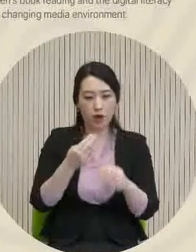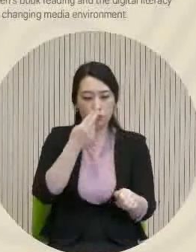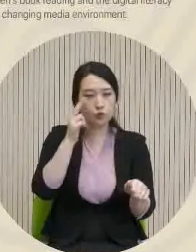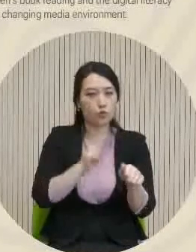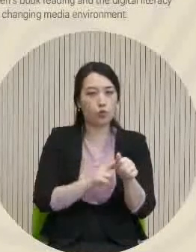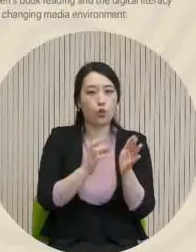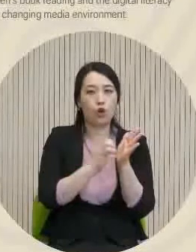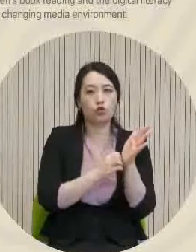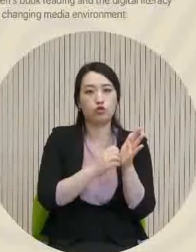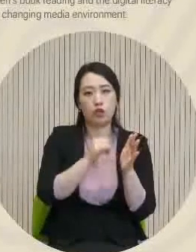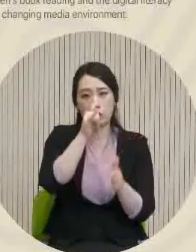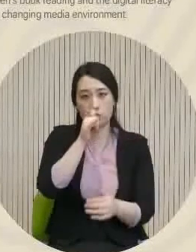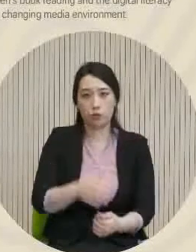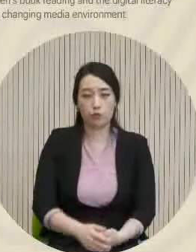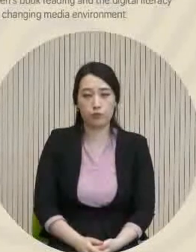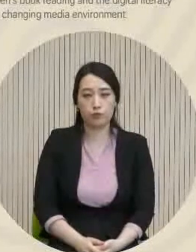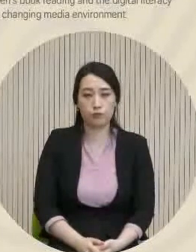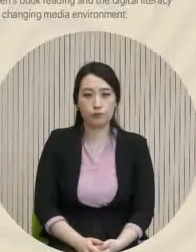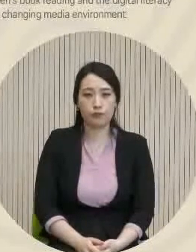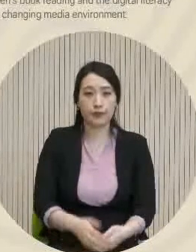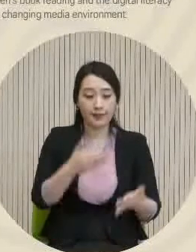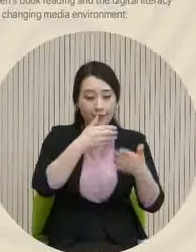a long way to go.